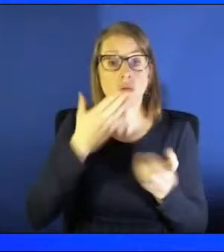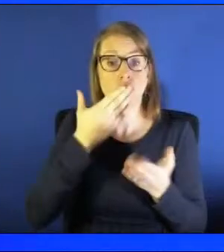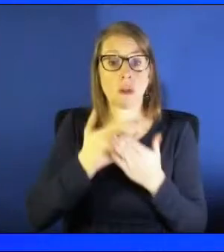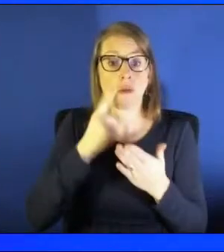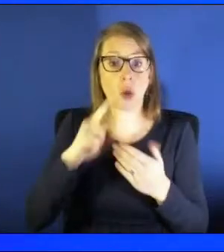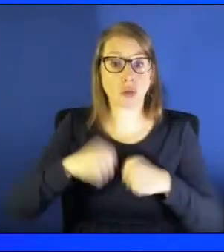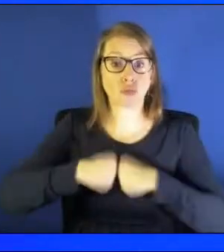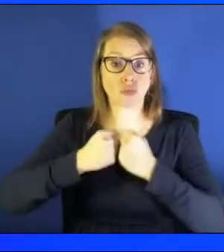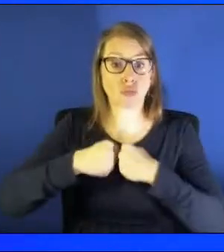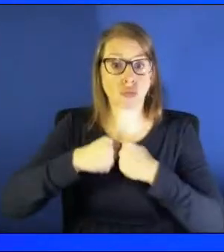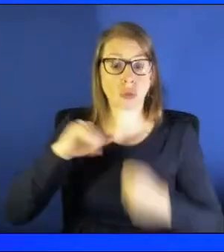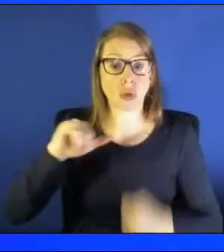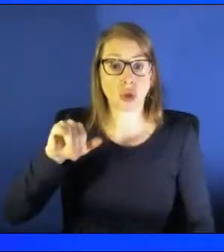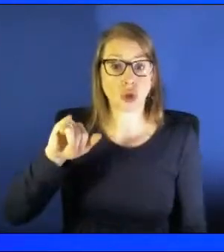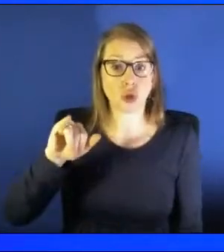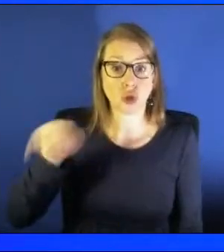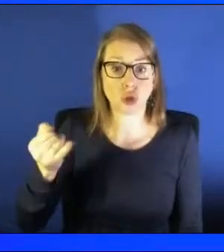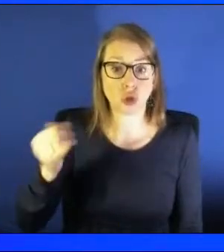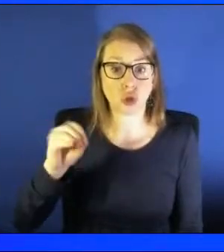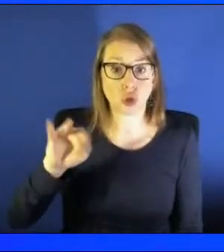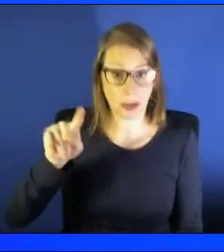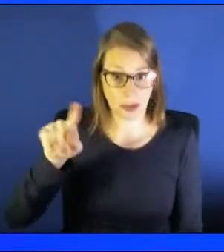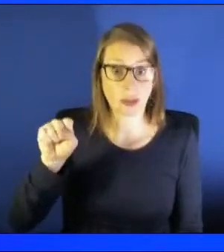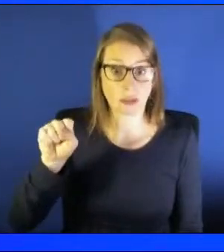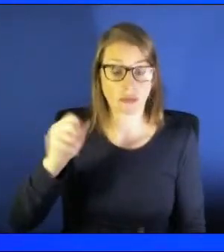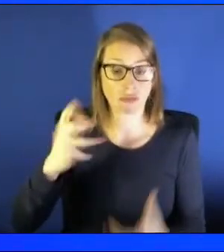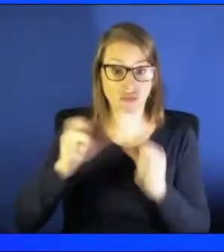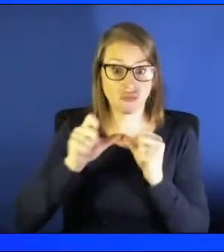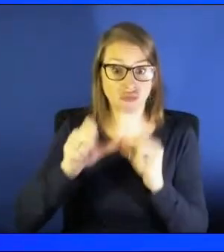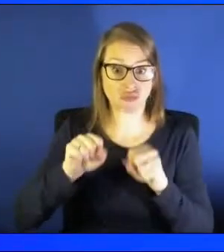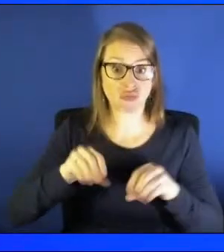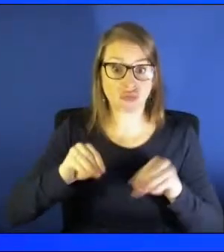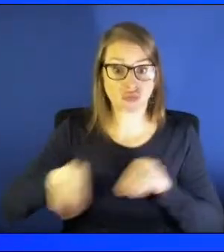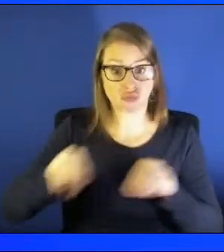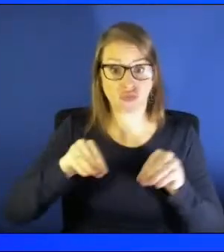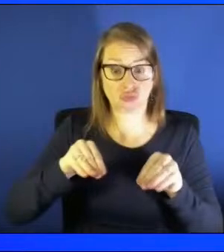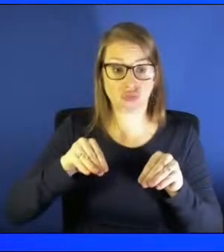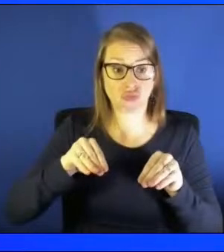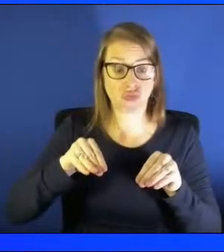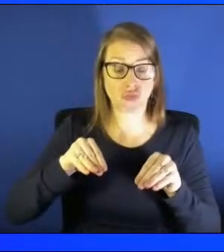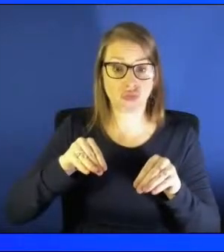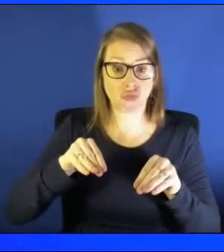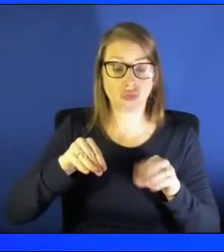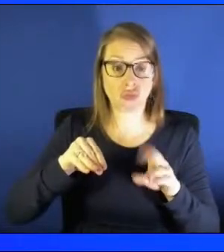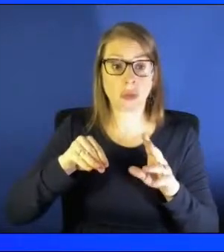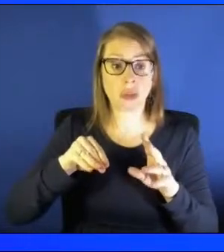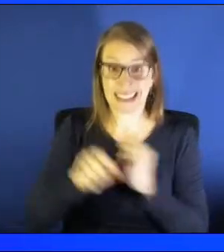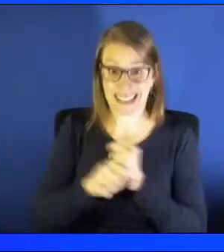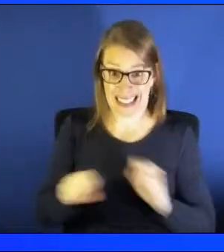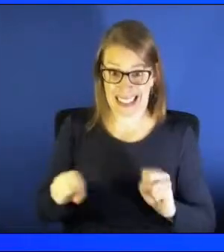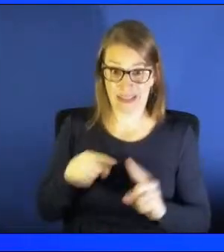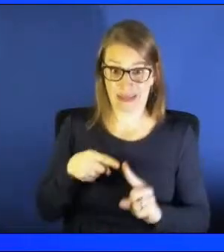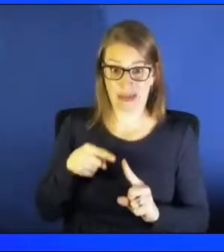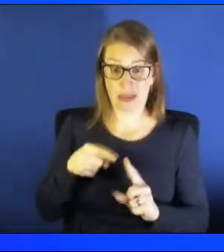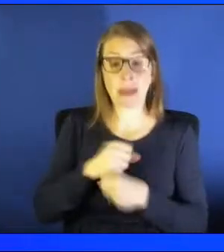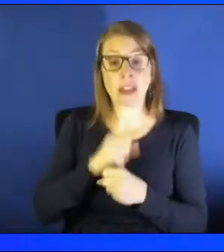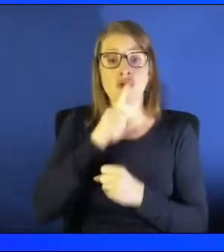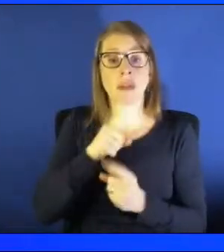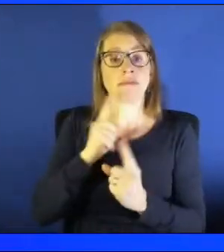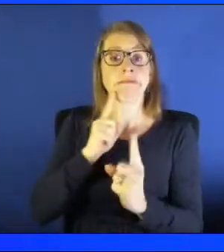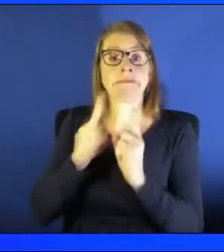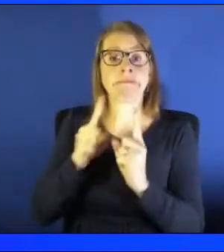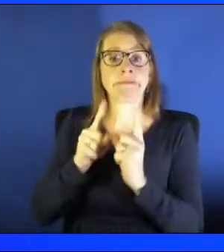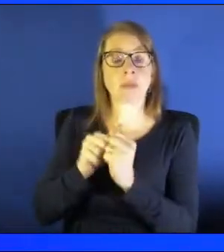want to stay moving. So really, in order to do it safely, just make sure that you're talking to your physician. If you